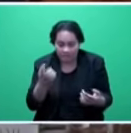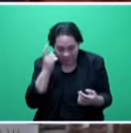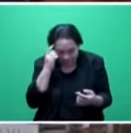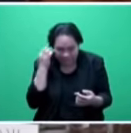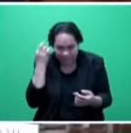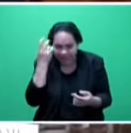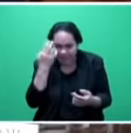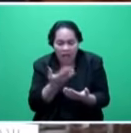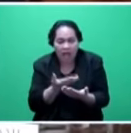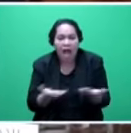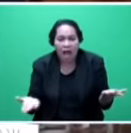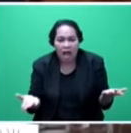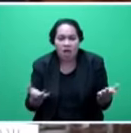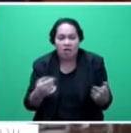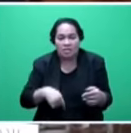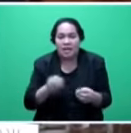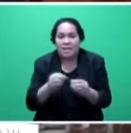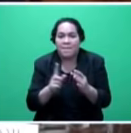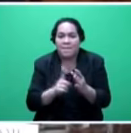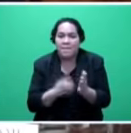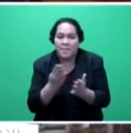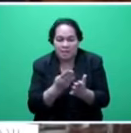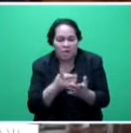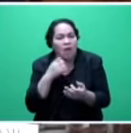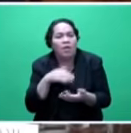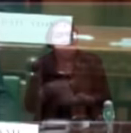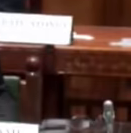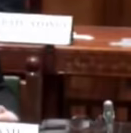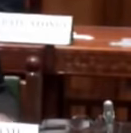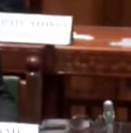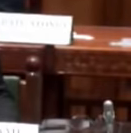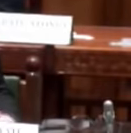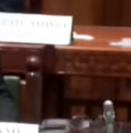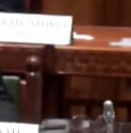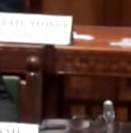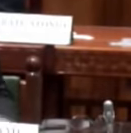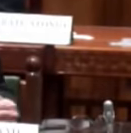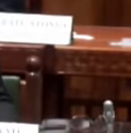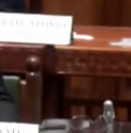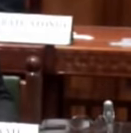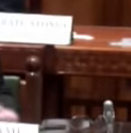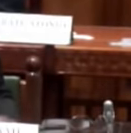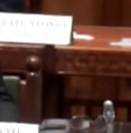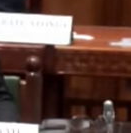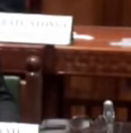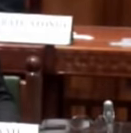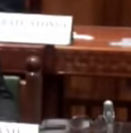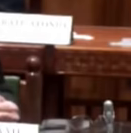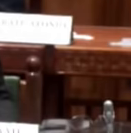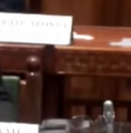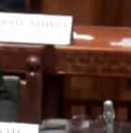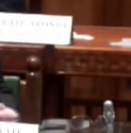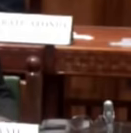mind is how this budget will help ordinary people that are suffering from the crisis and how it could